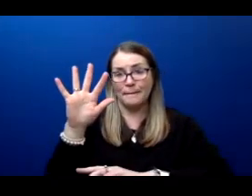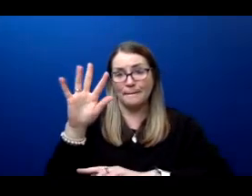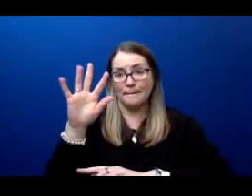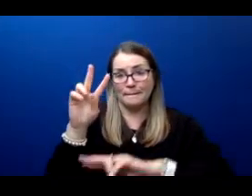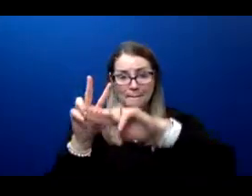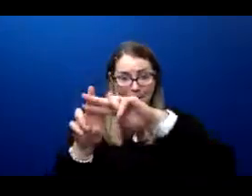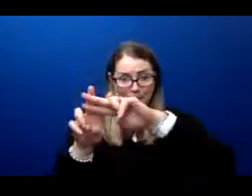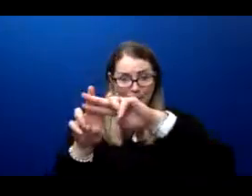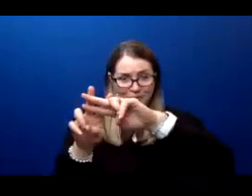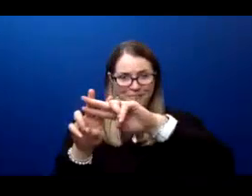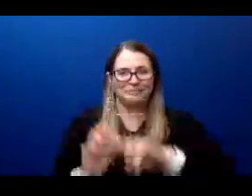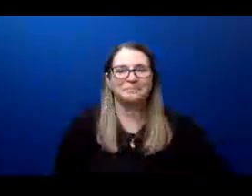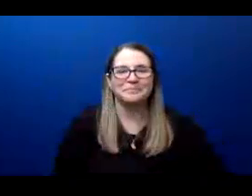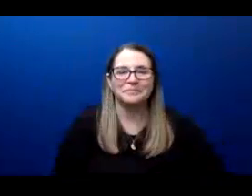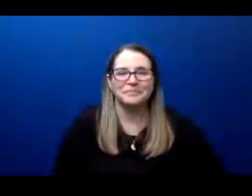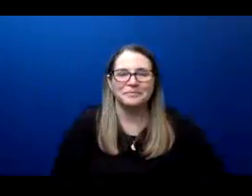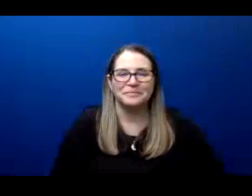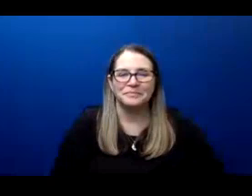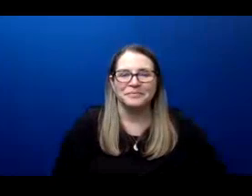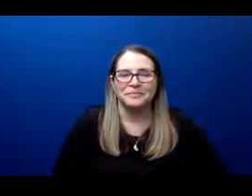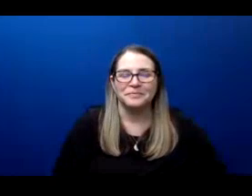493-836-655#.